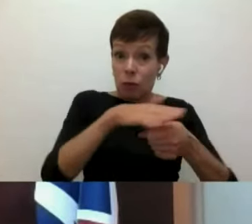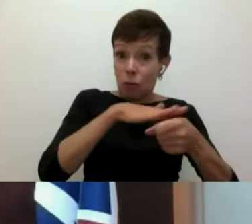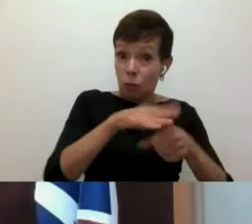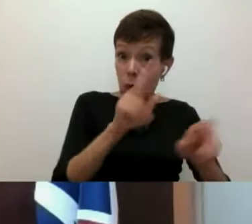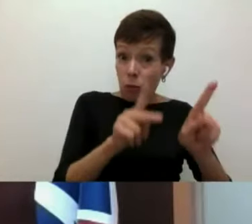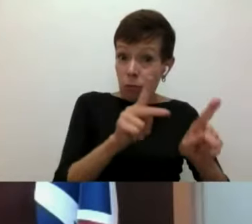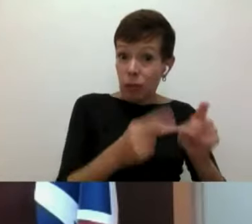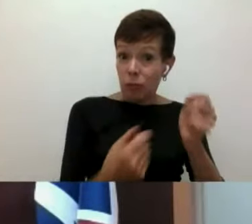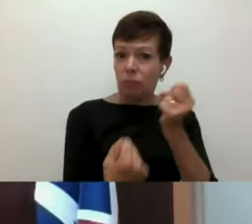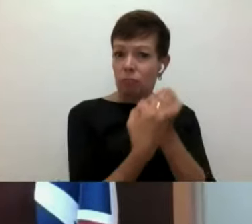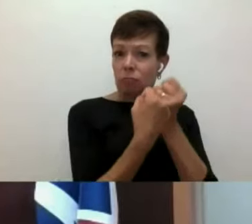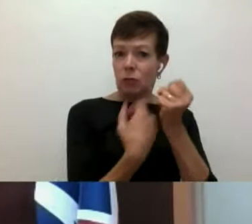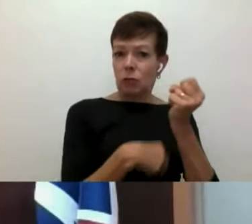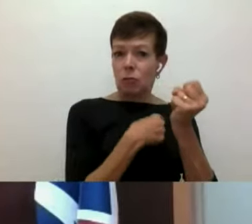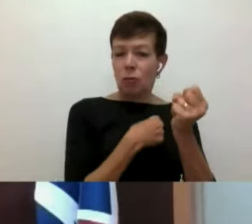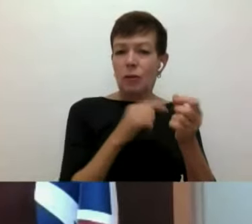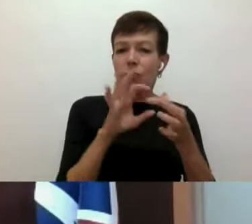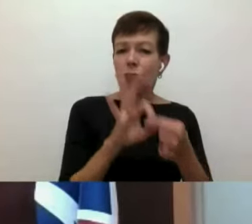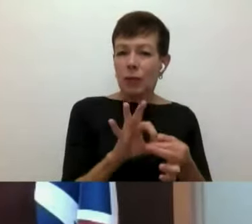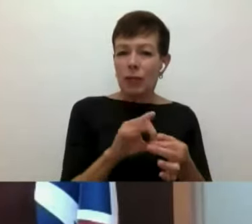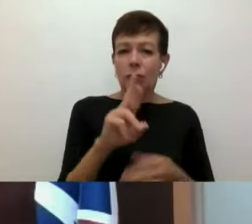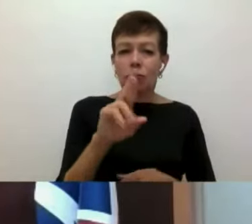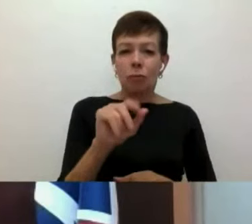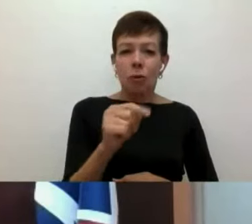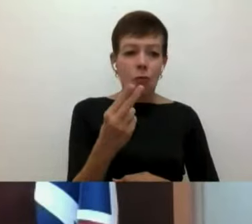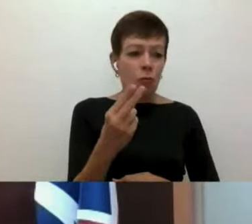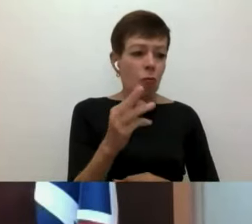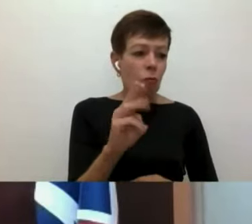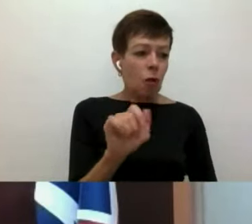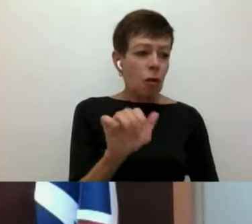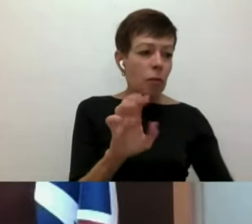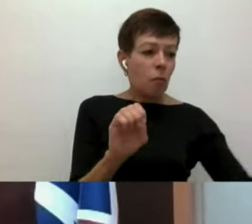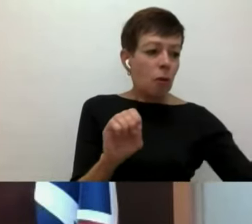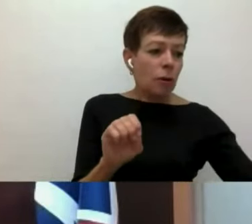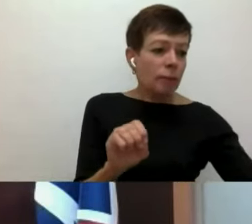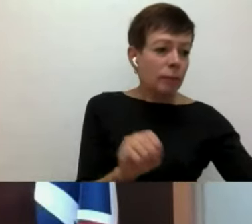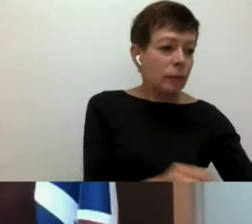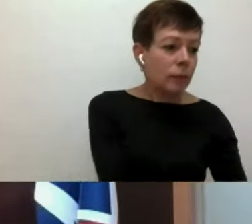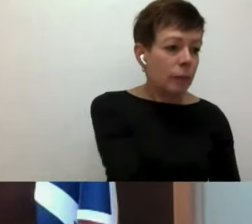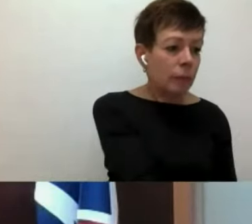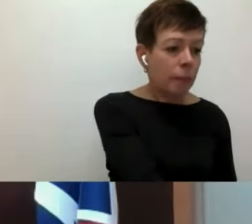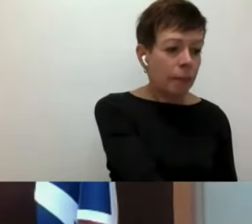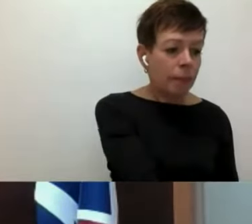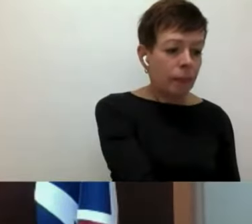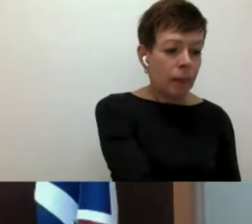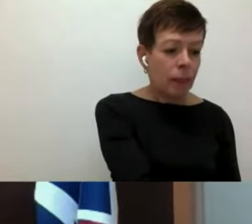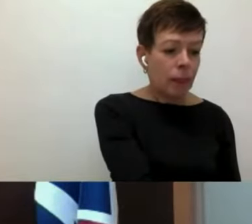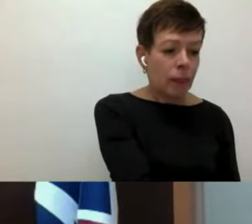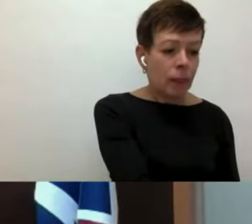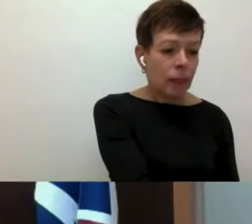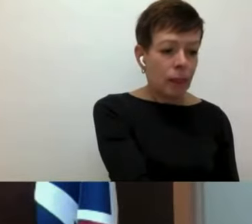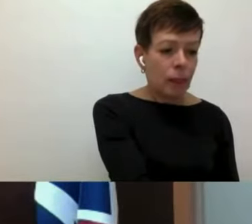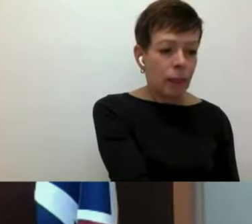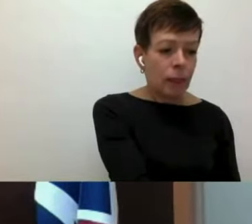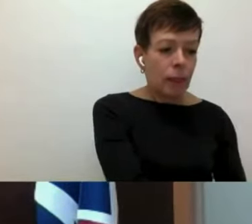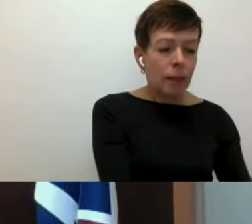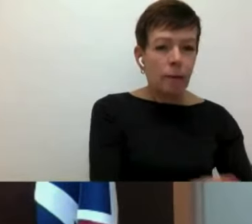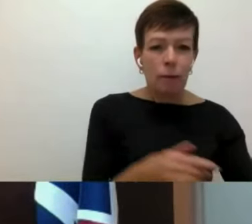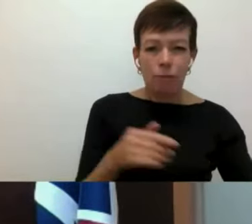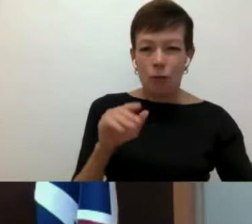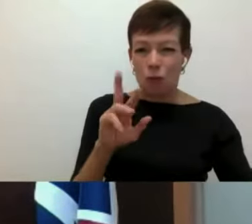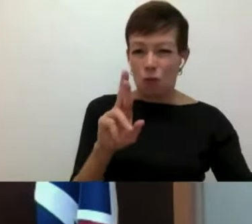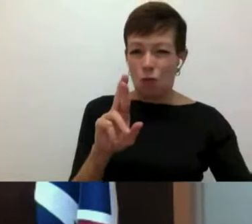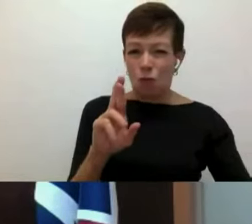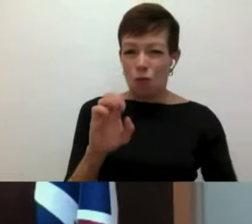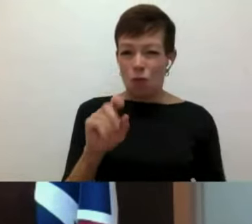the Rossmore Lake fire. And so this isn't something new. I want to echo what Minister Ma said, is we do want to ensure from